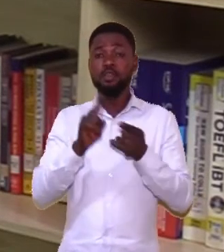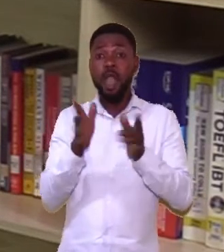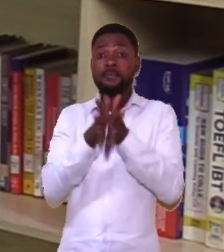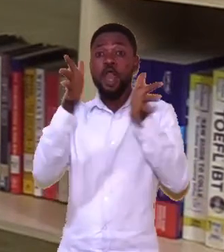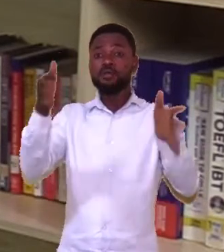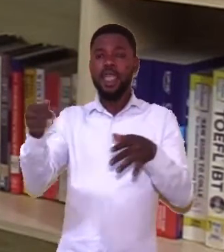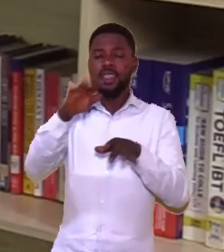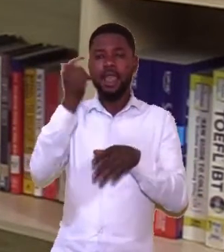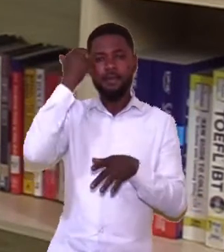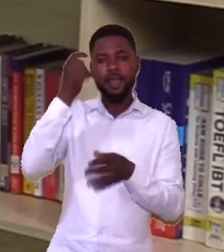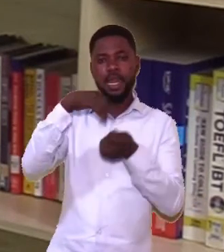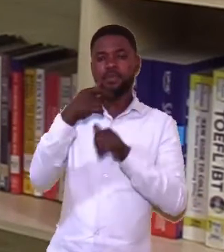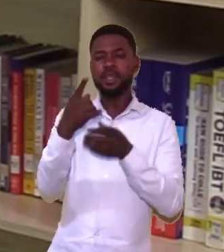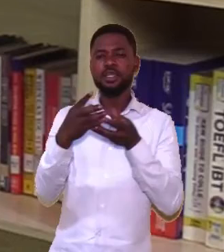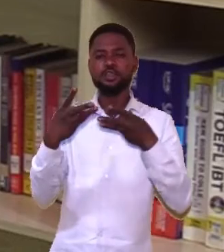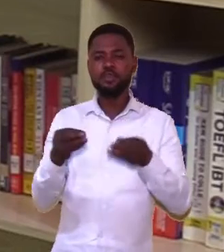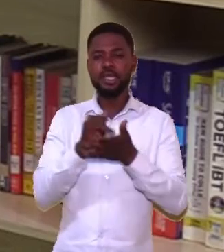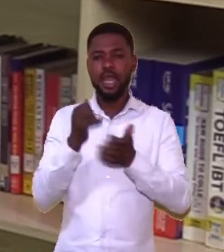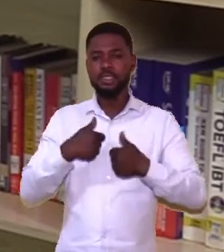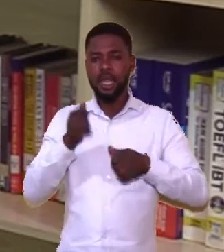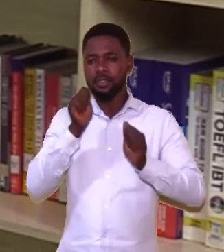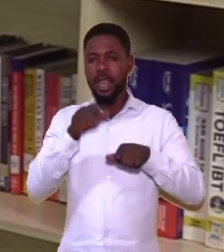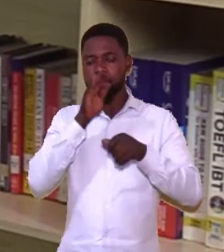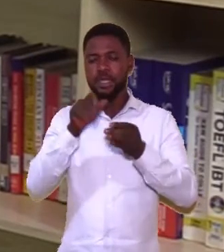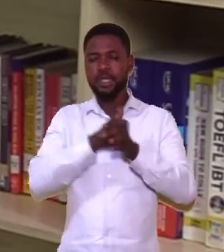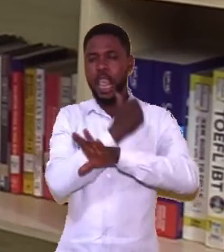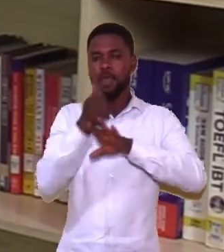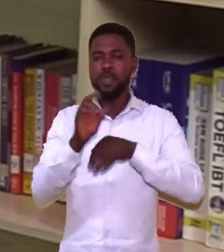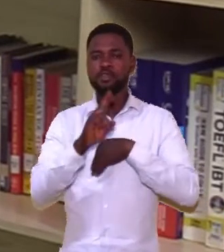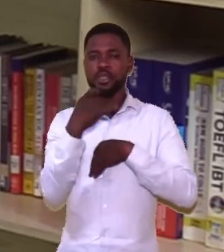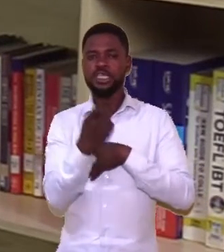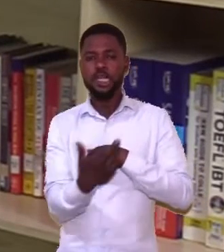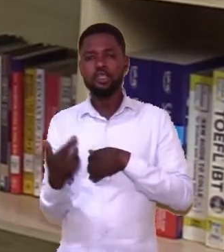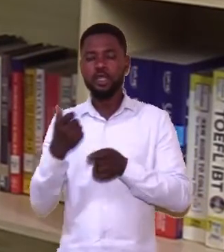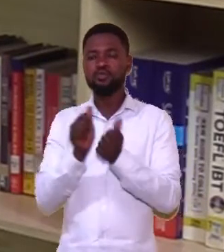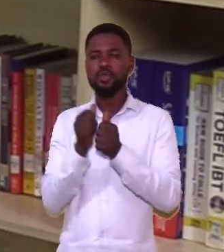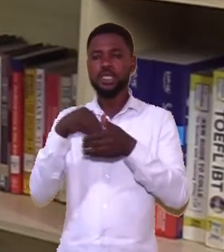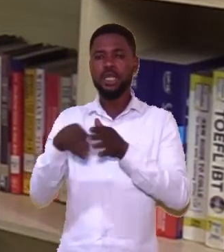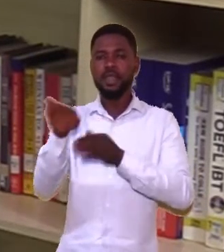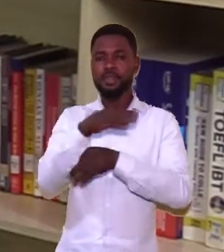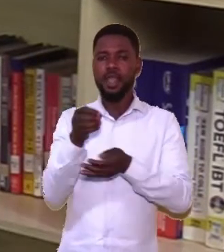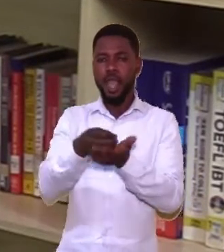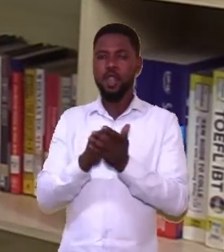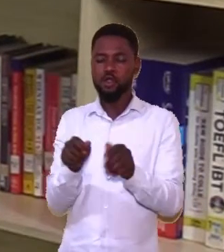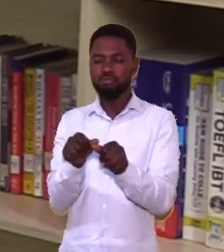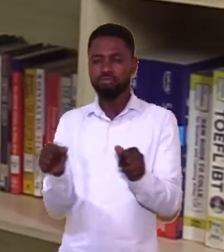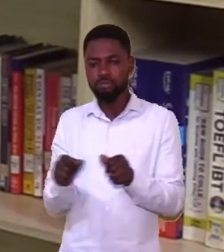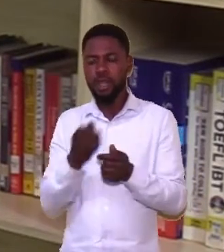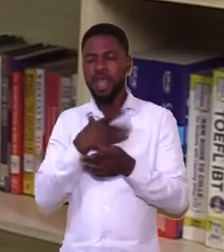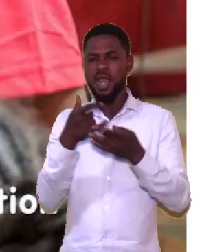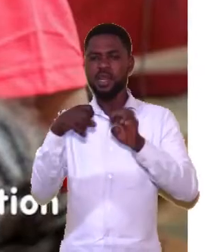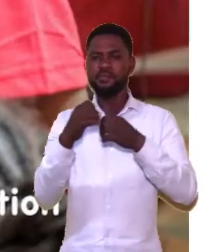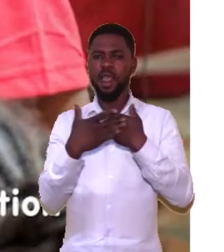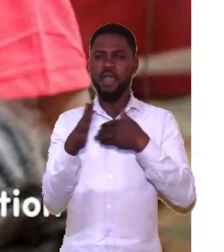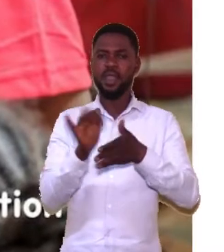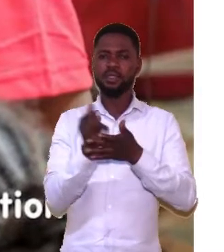to broaden their mind about the kind of solutions that can be implemented, using resources within their own context and their